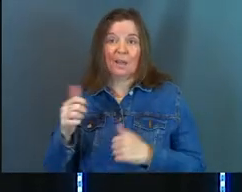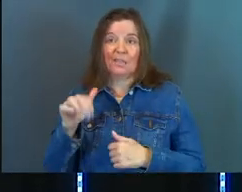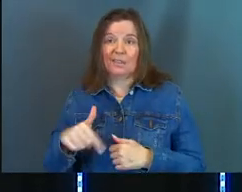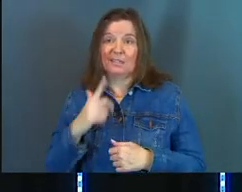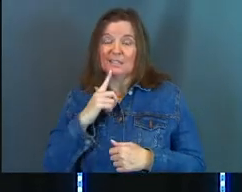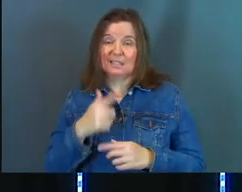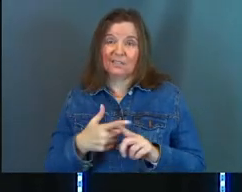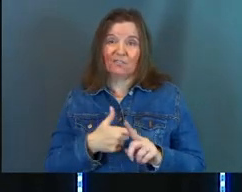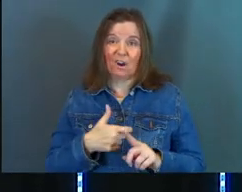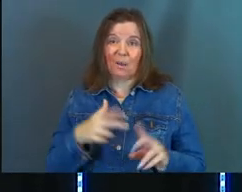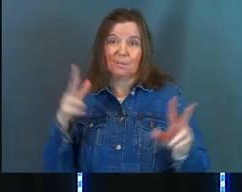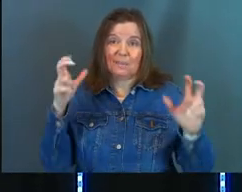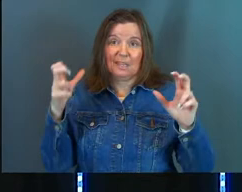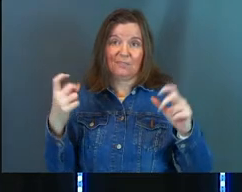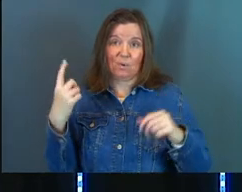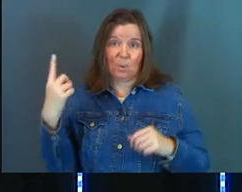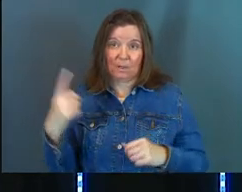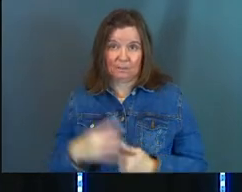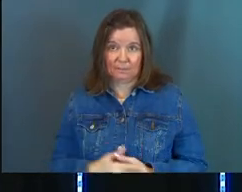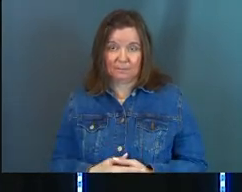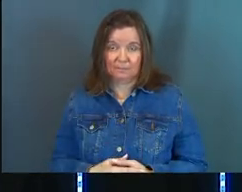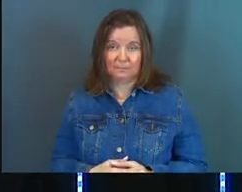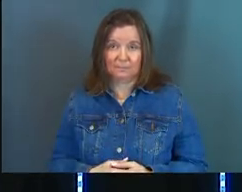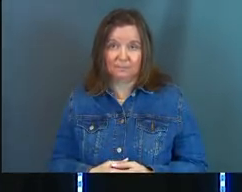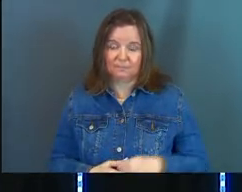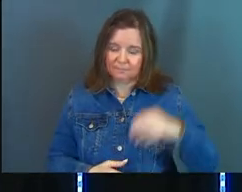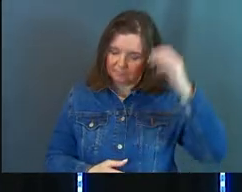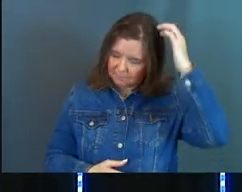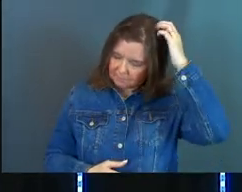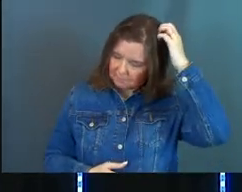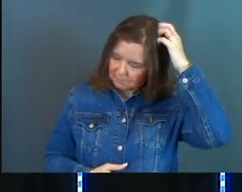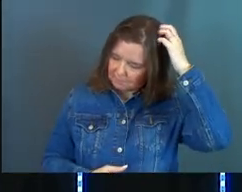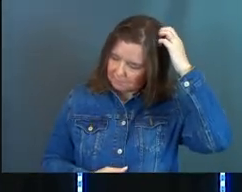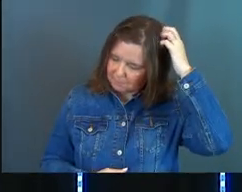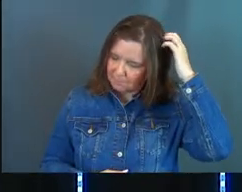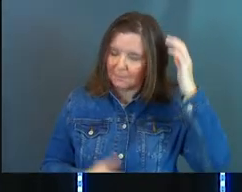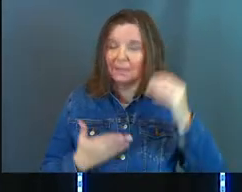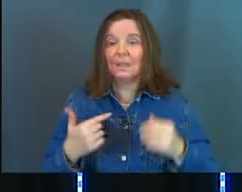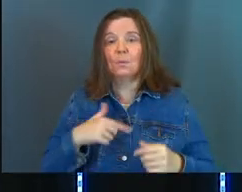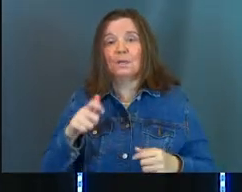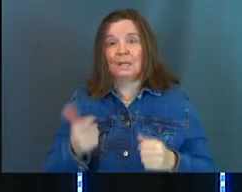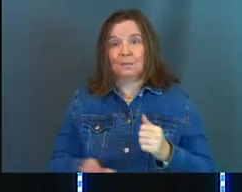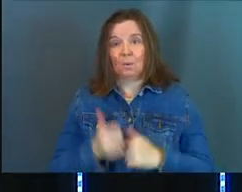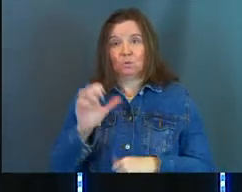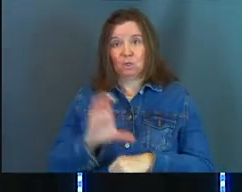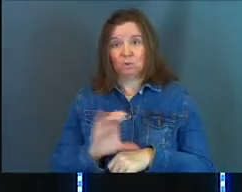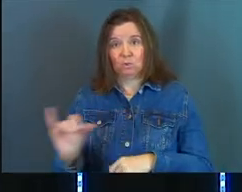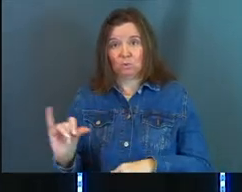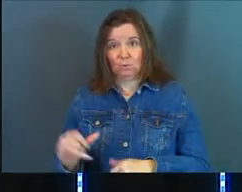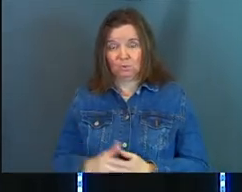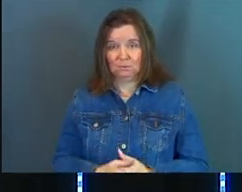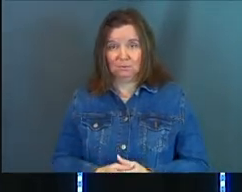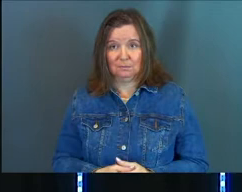beyond this is from the evil one. This is the thing we need most in our church too.